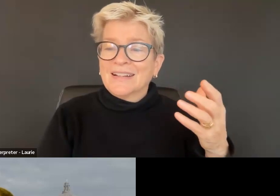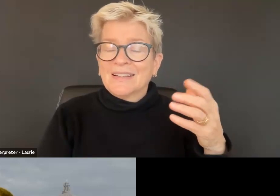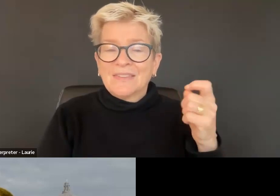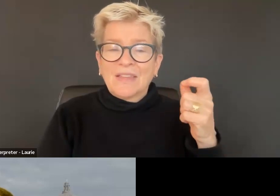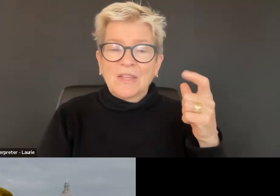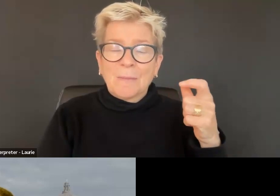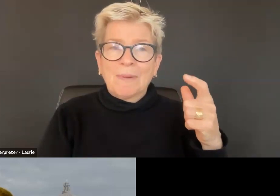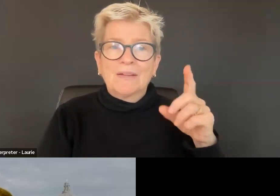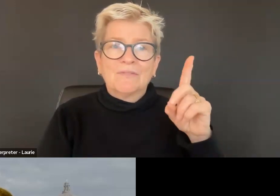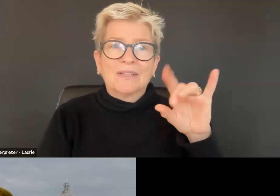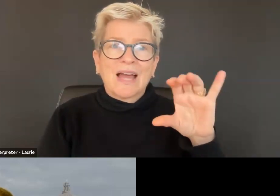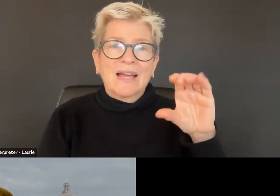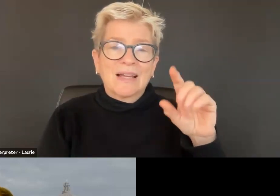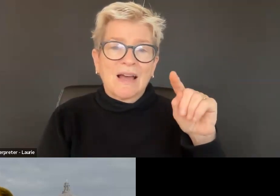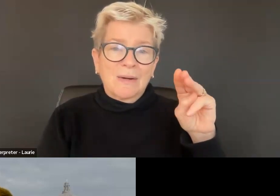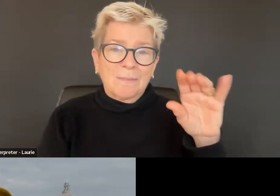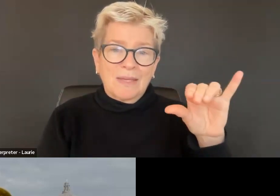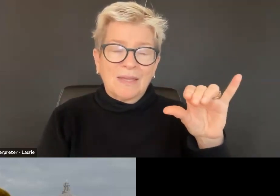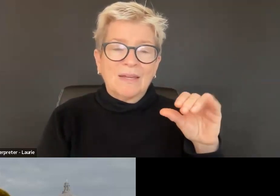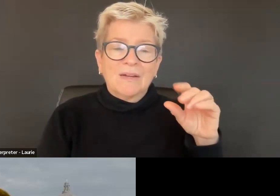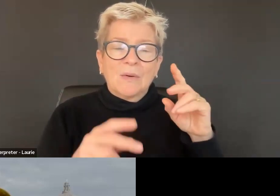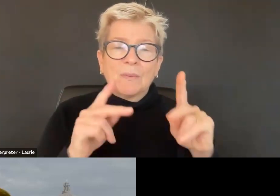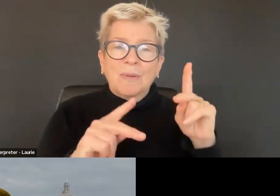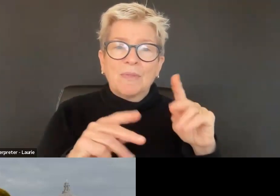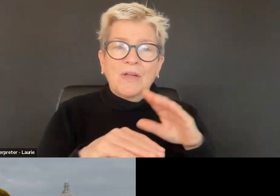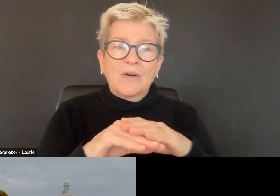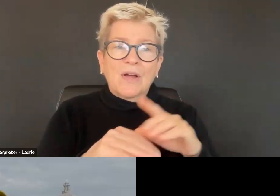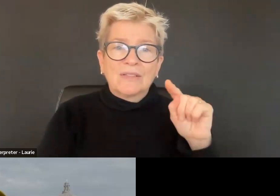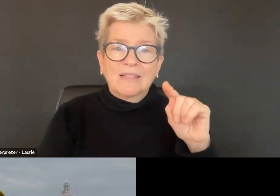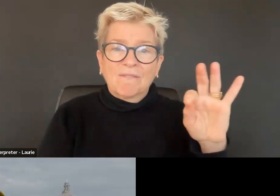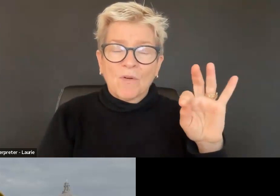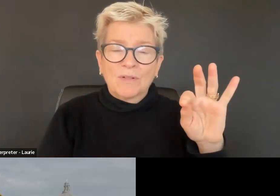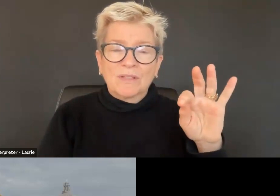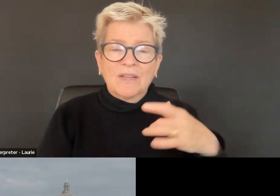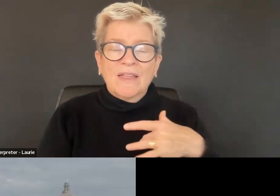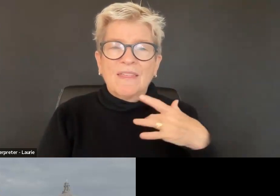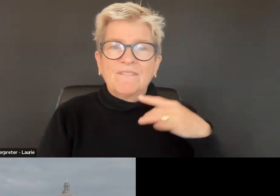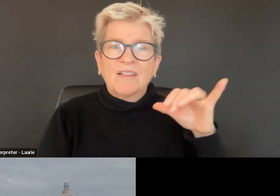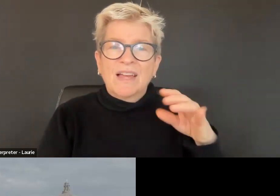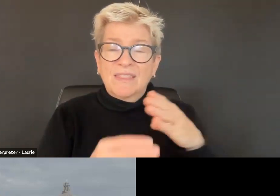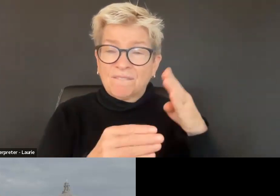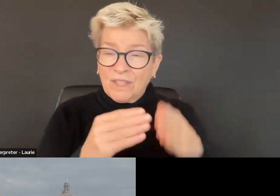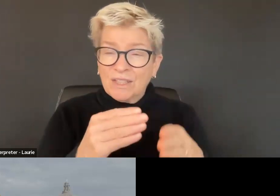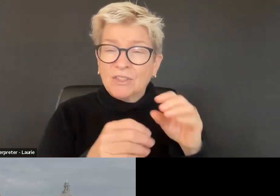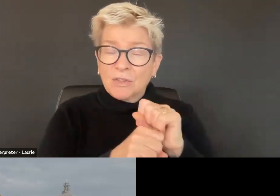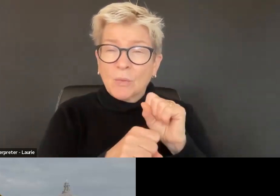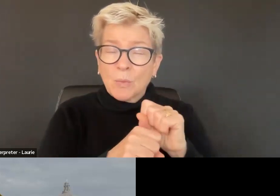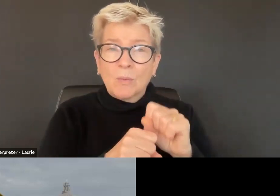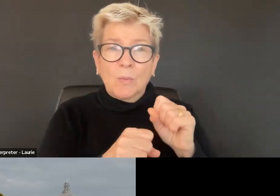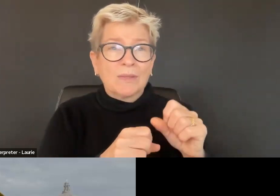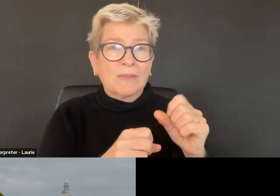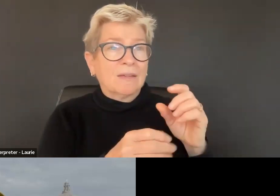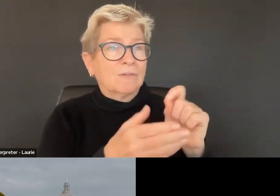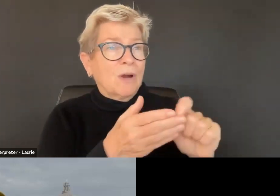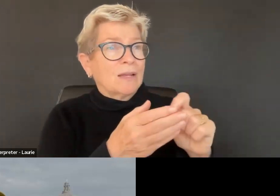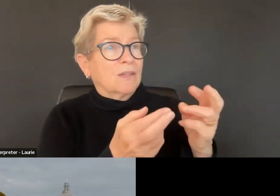dichotomy where people who are on task forces feel like they're finishing their work when they do the recommendations,